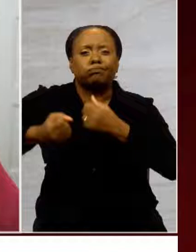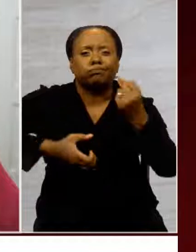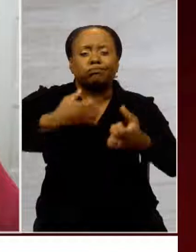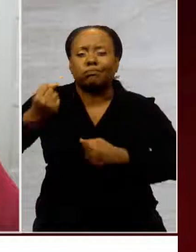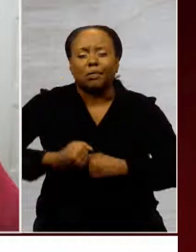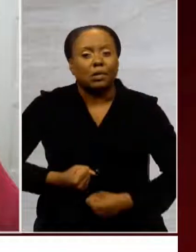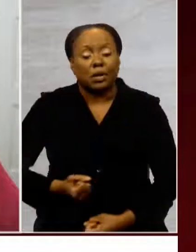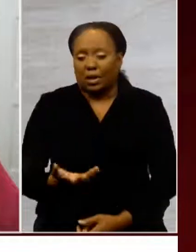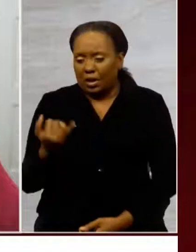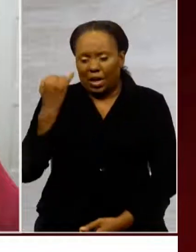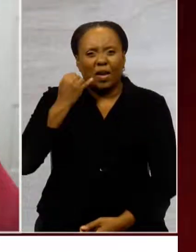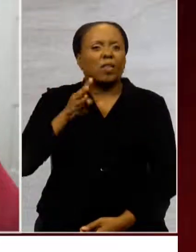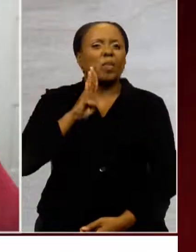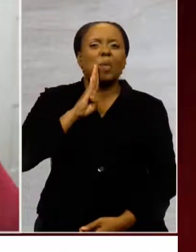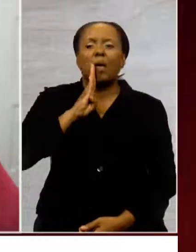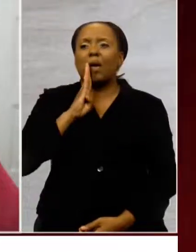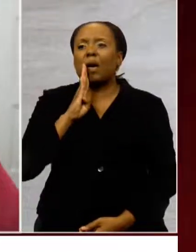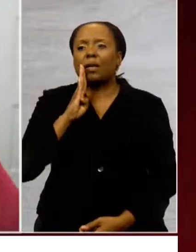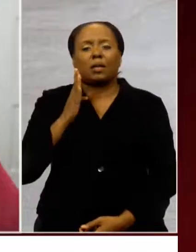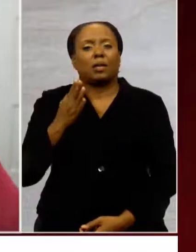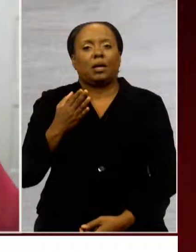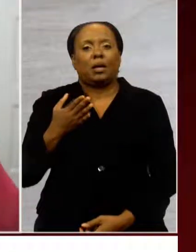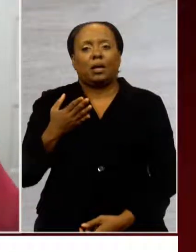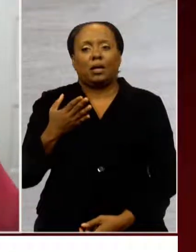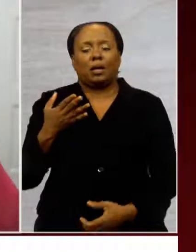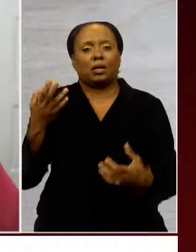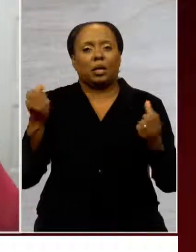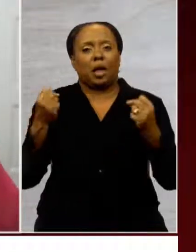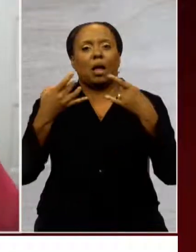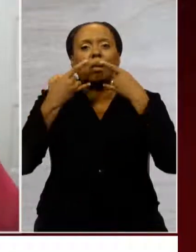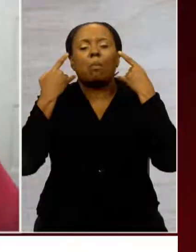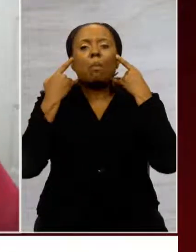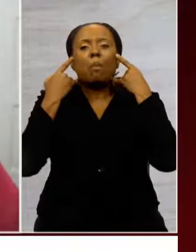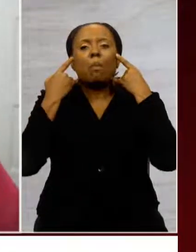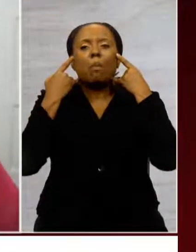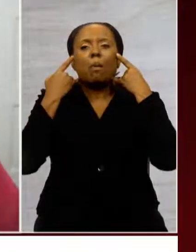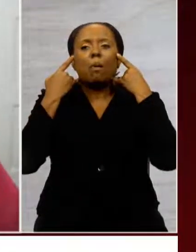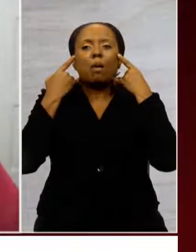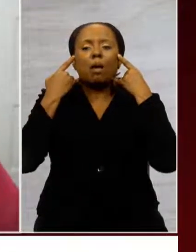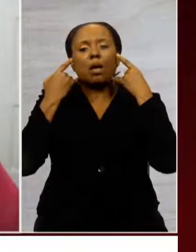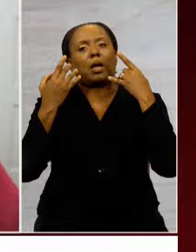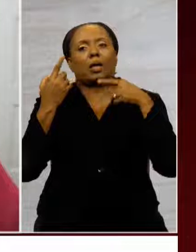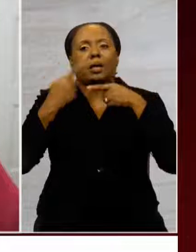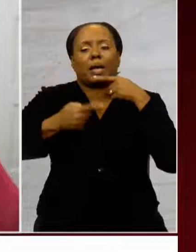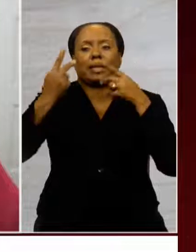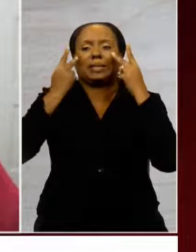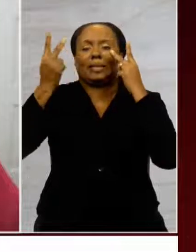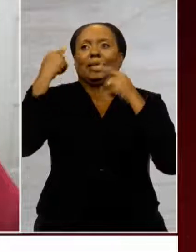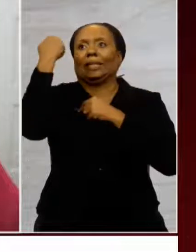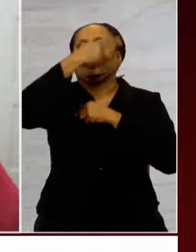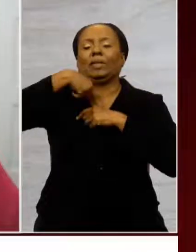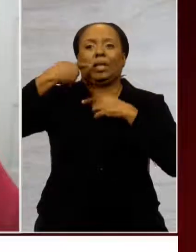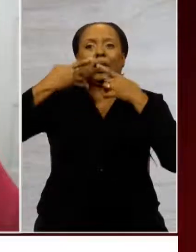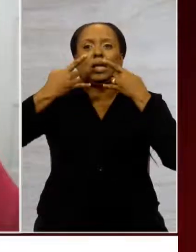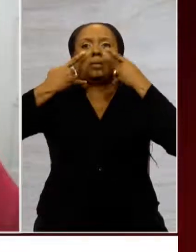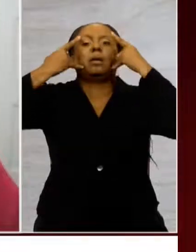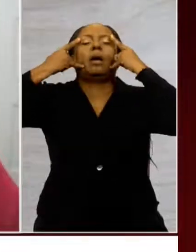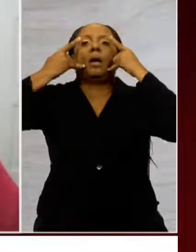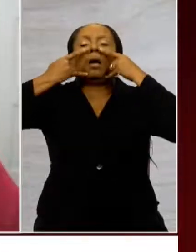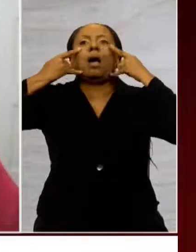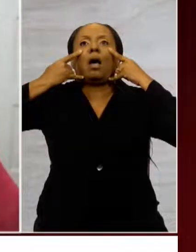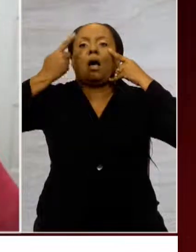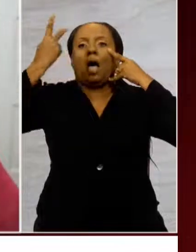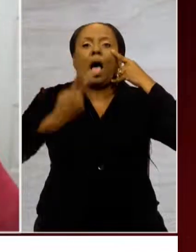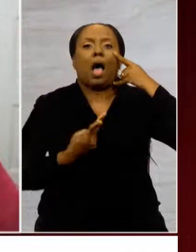very difficult wearing a mask and trying to do sign language. It's next to Yes. impossible, really.